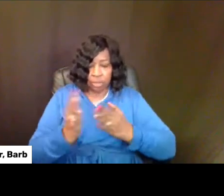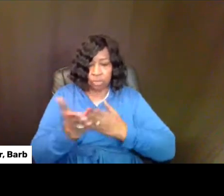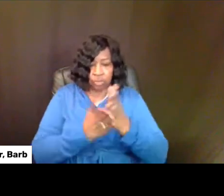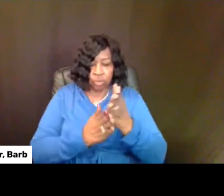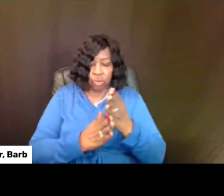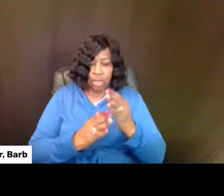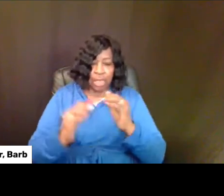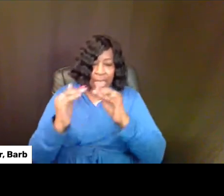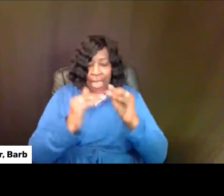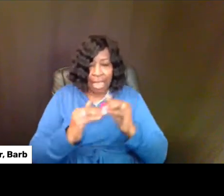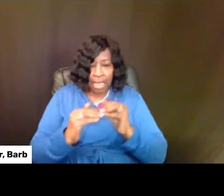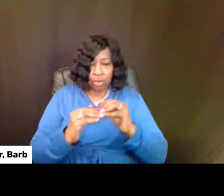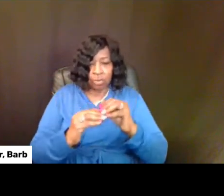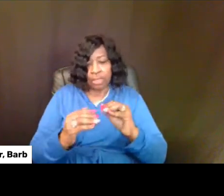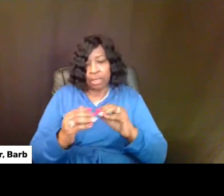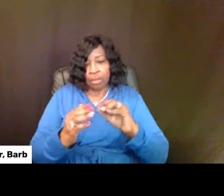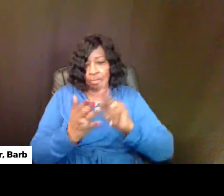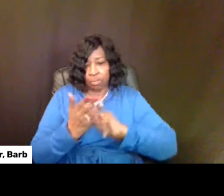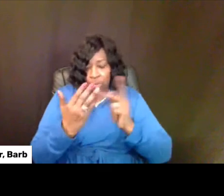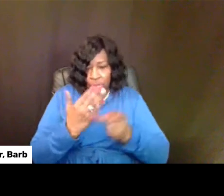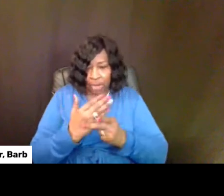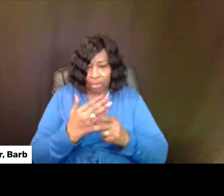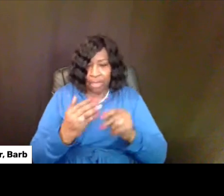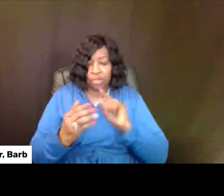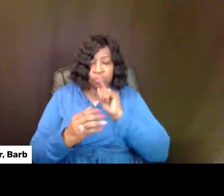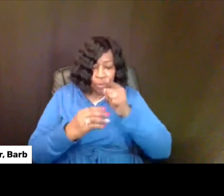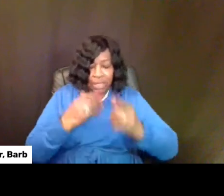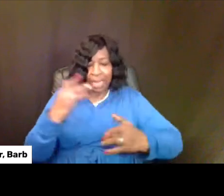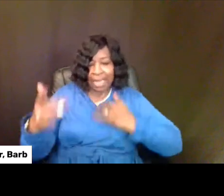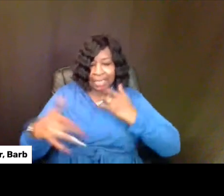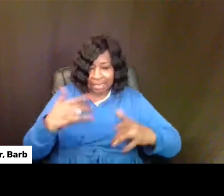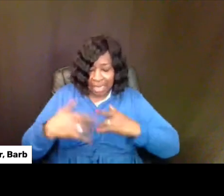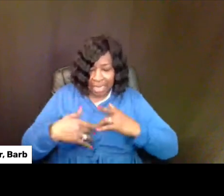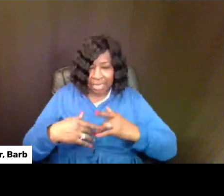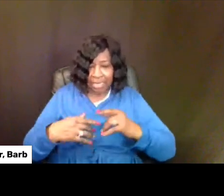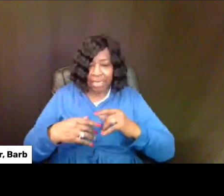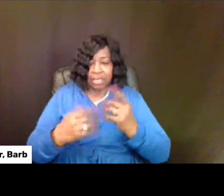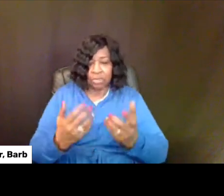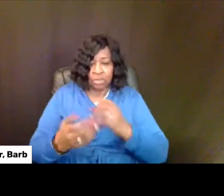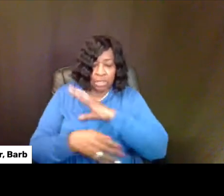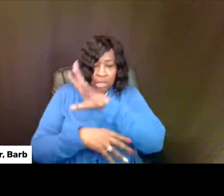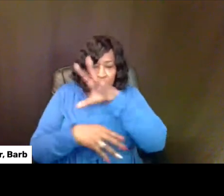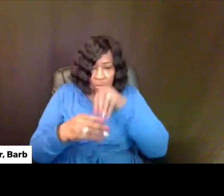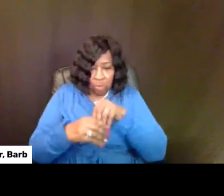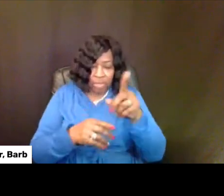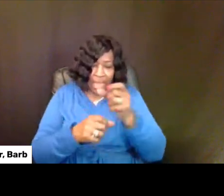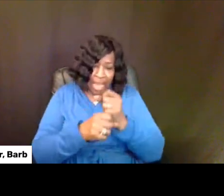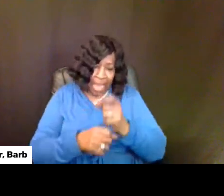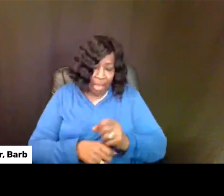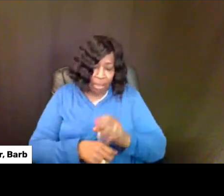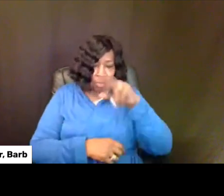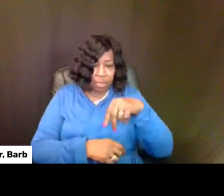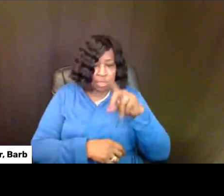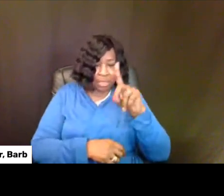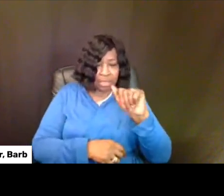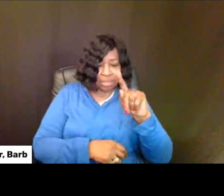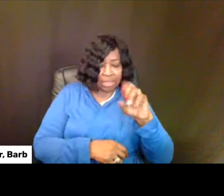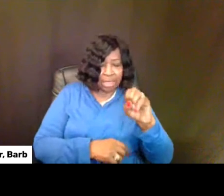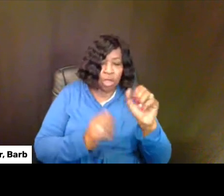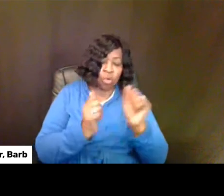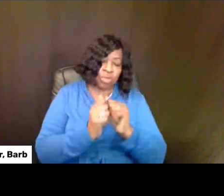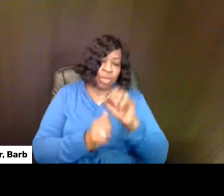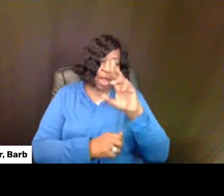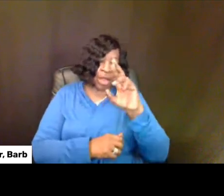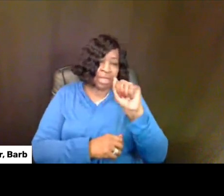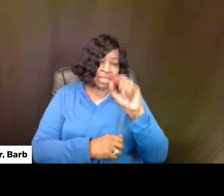for us to tie in that. So to tie in the annual updates with our kind of Racial Equity Week and make sure we're bringing those